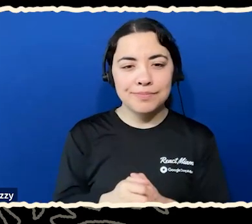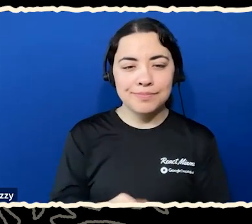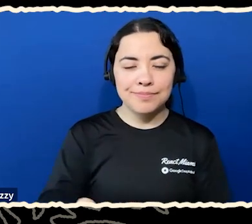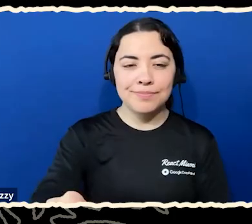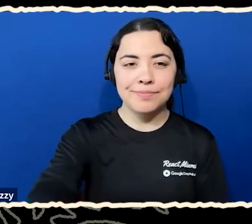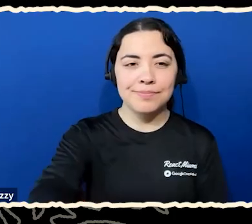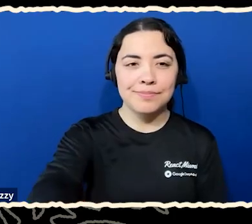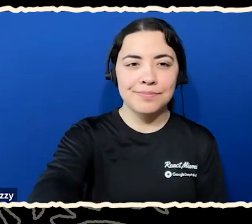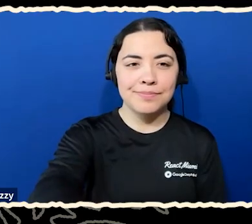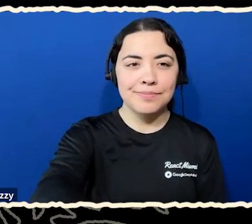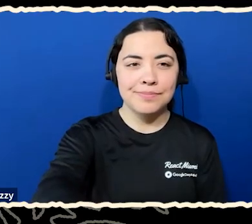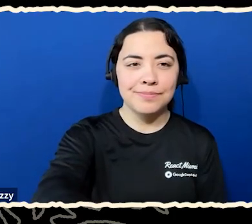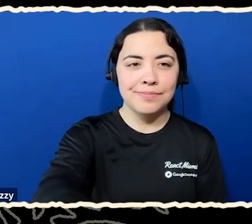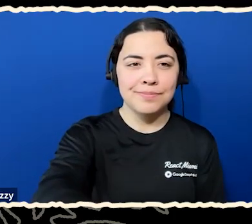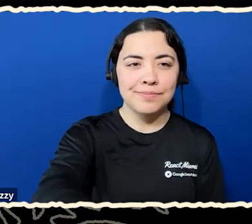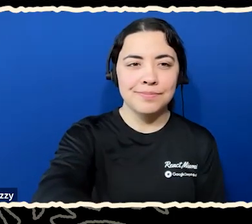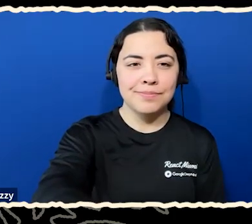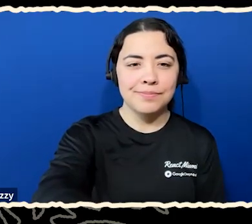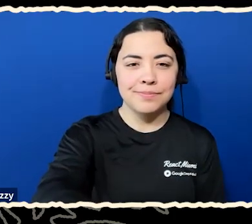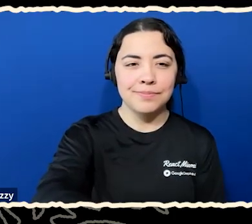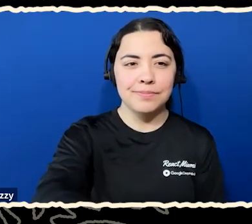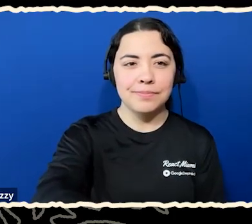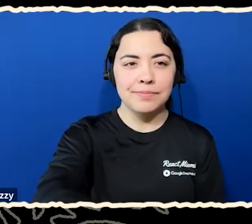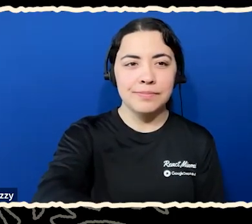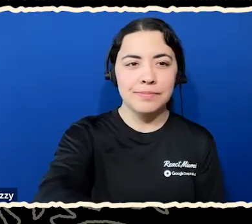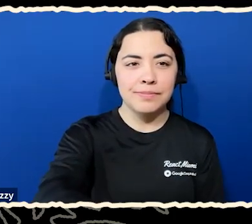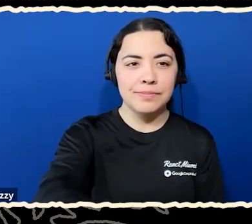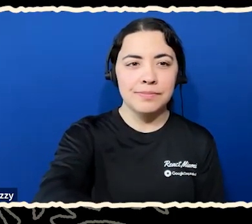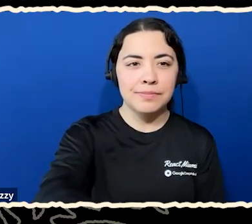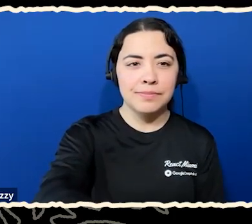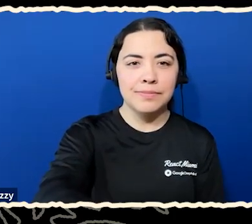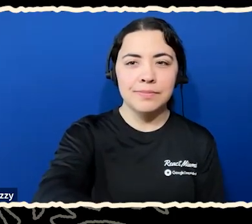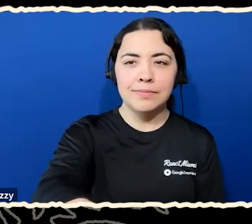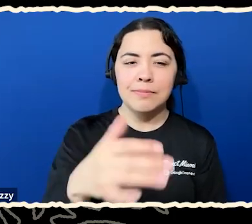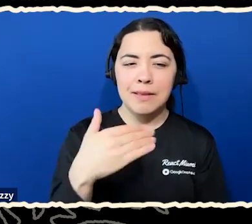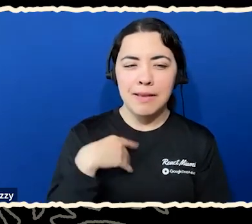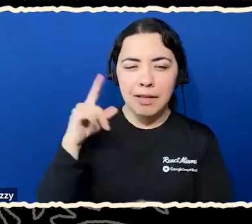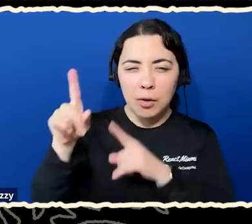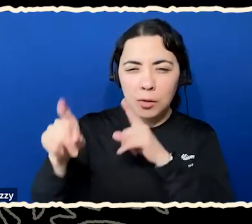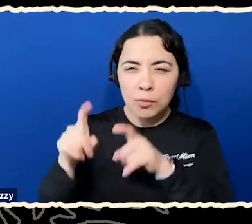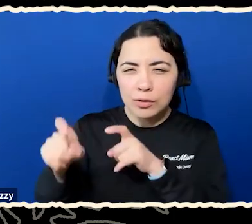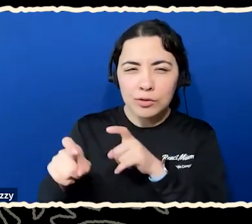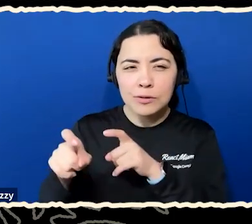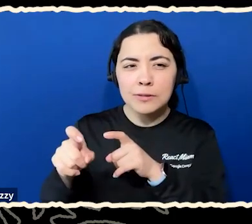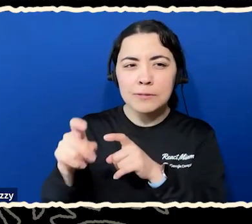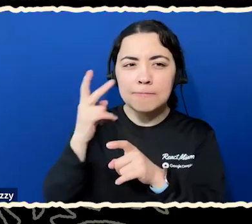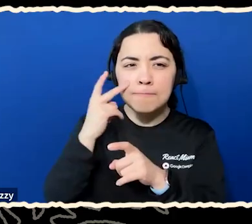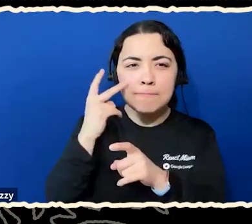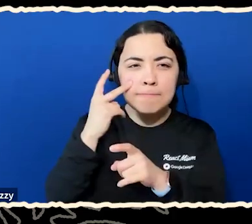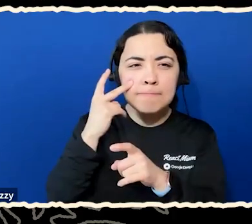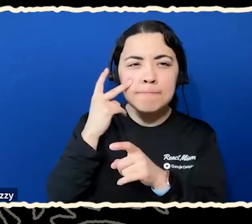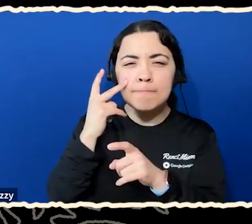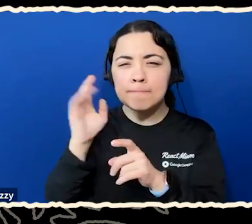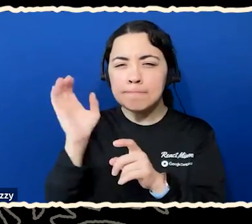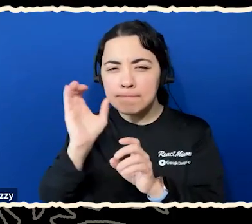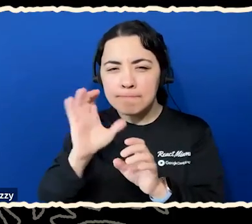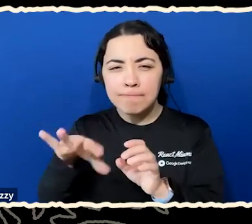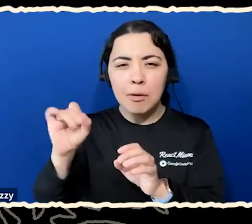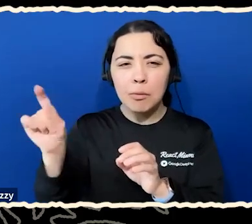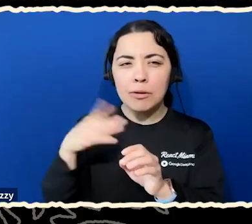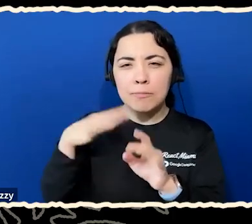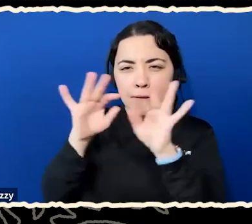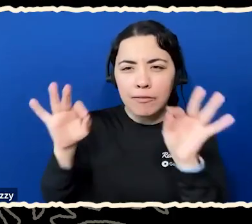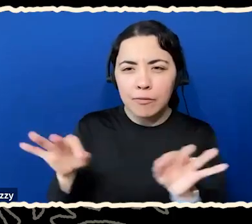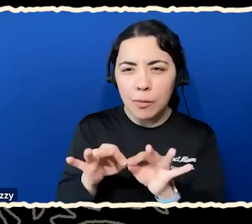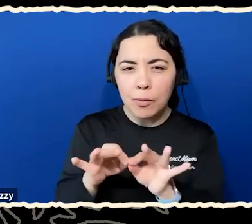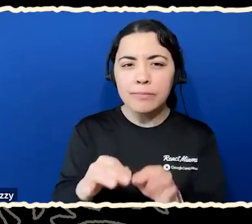They're over here. I have this question page. Let me just filter by newest and find out where my form is. That